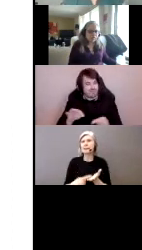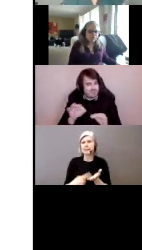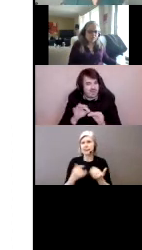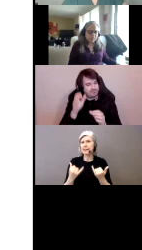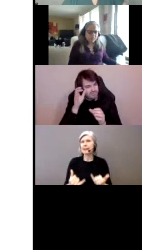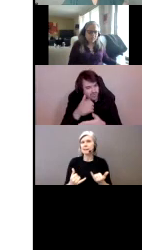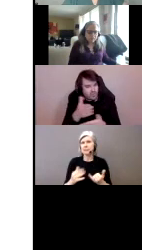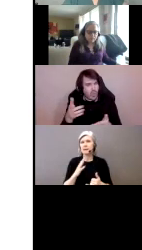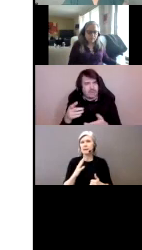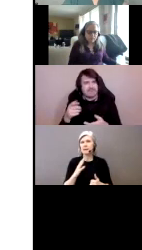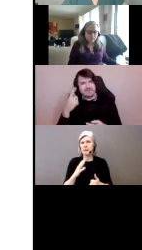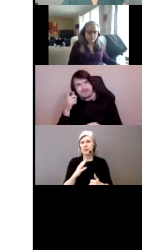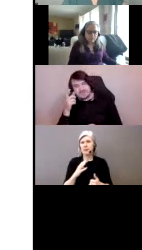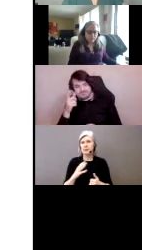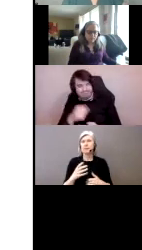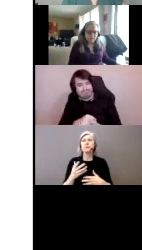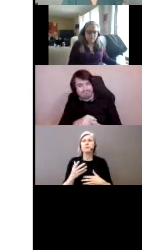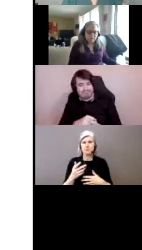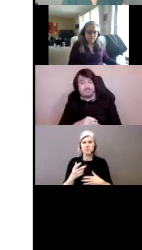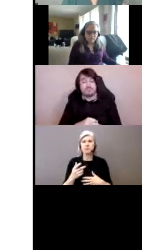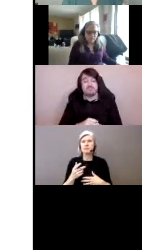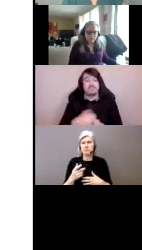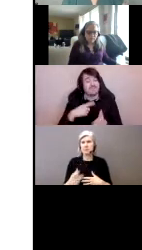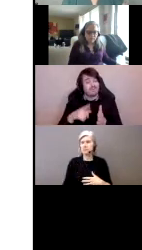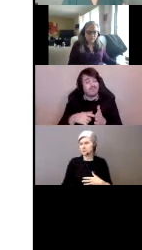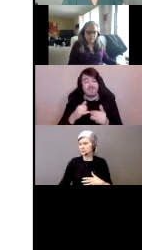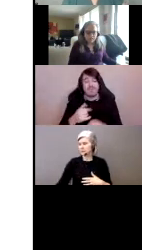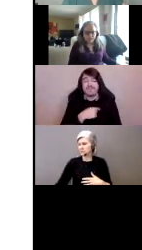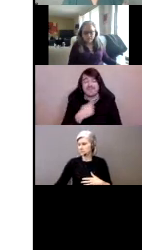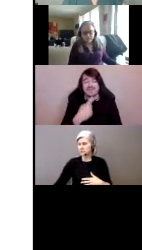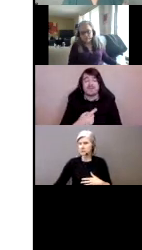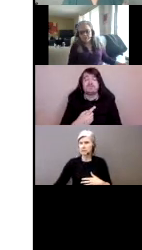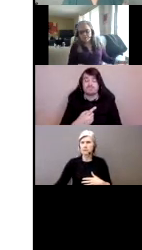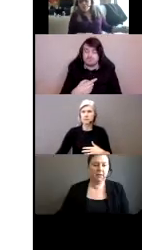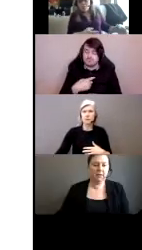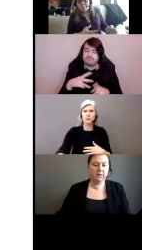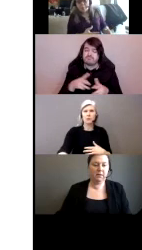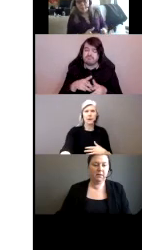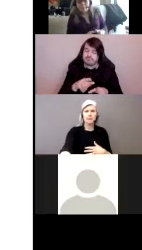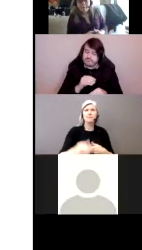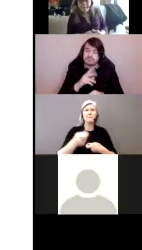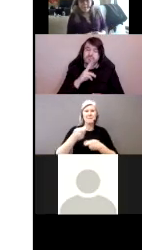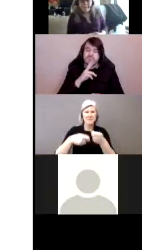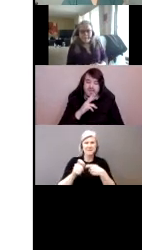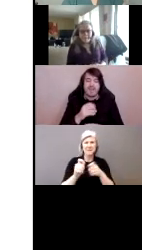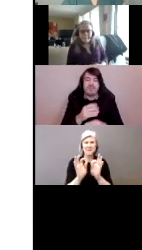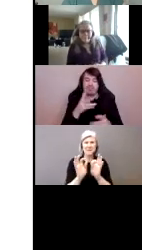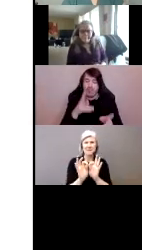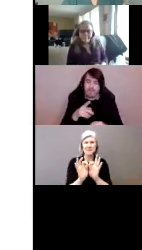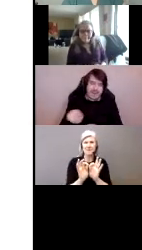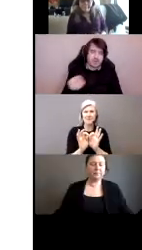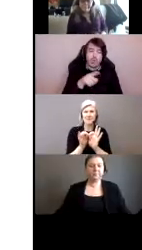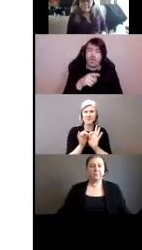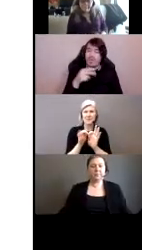acknowledge the fear, the uncertainty, the frustration that many people with disabilities, their support persons, and caregivers